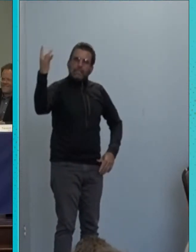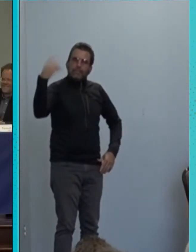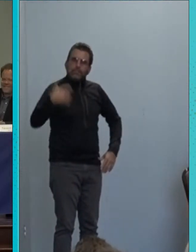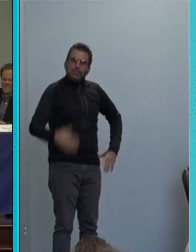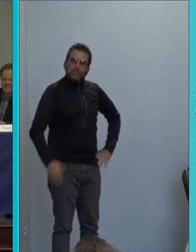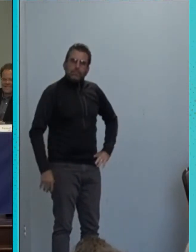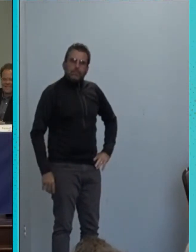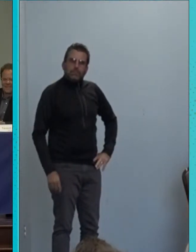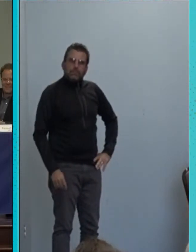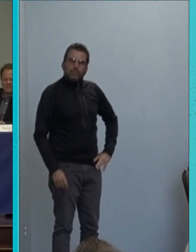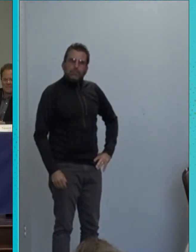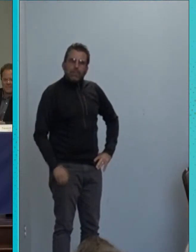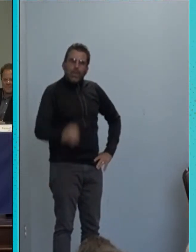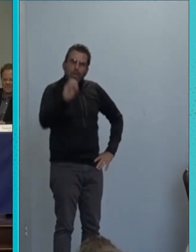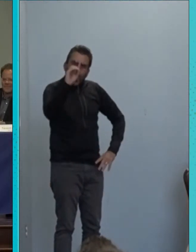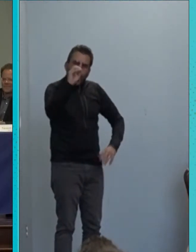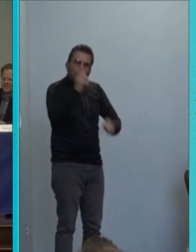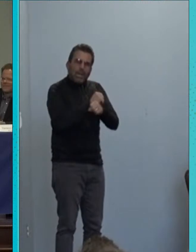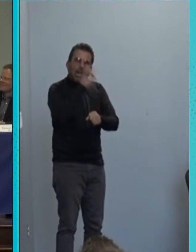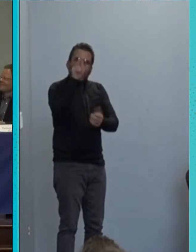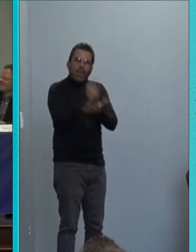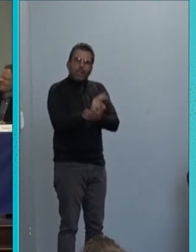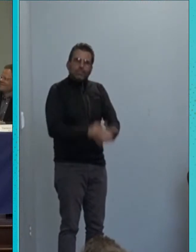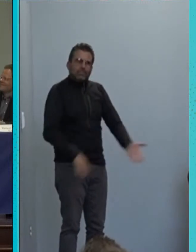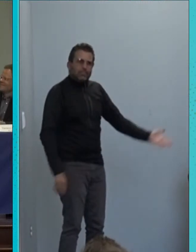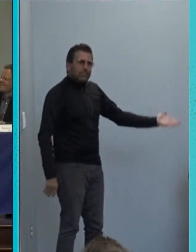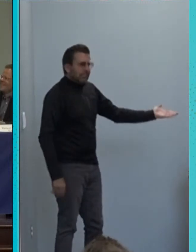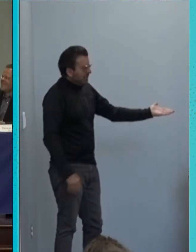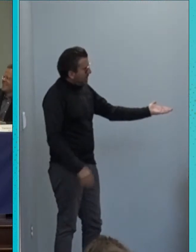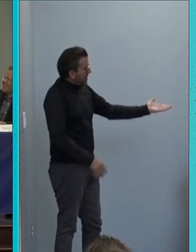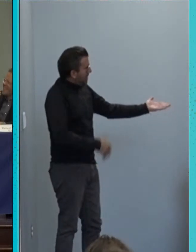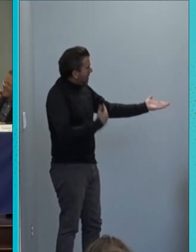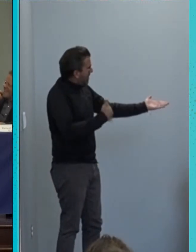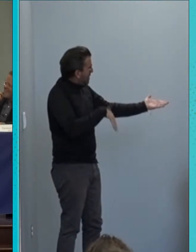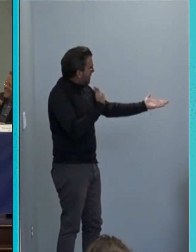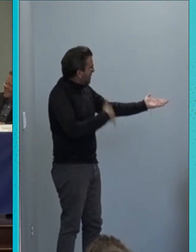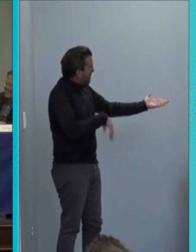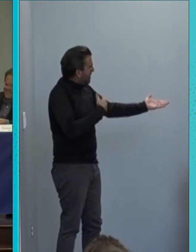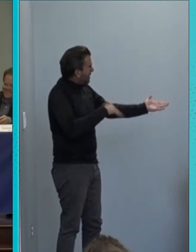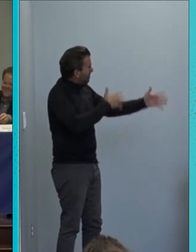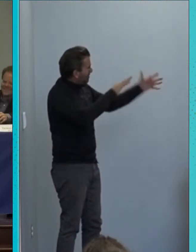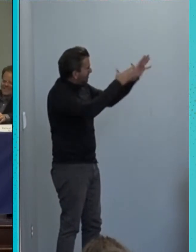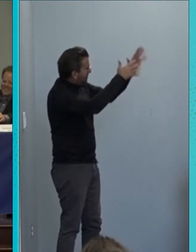senior year. We were 0-8. 0-8. We lost.